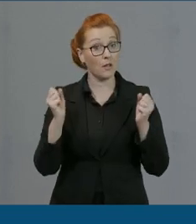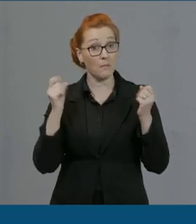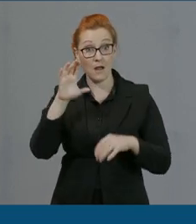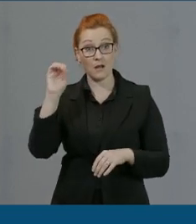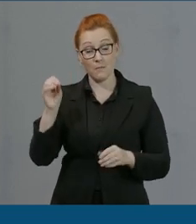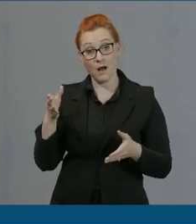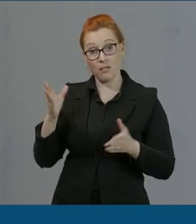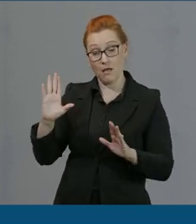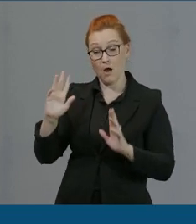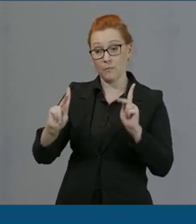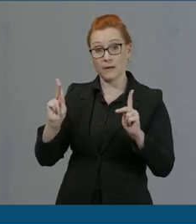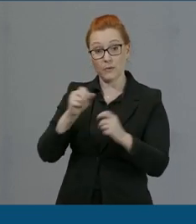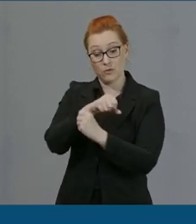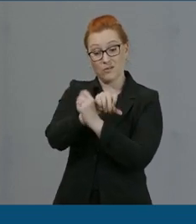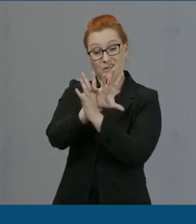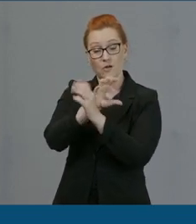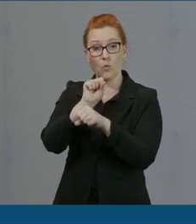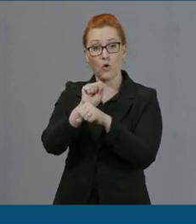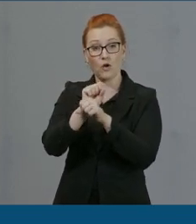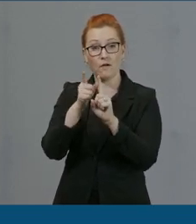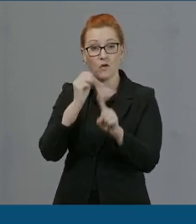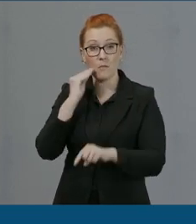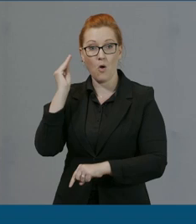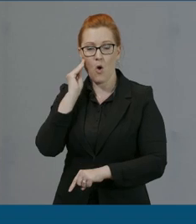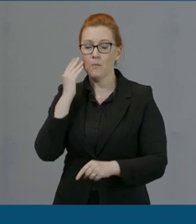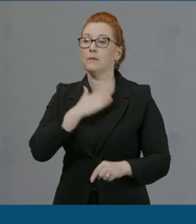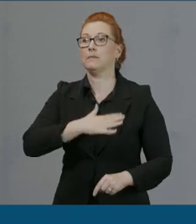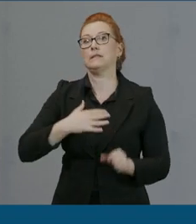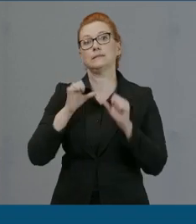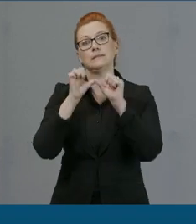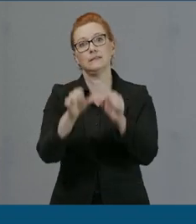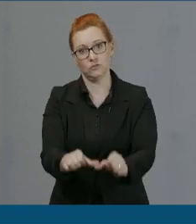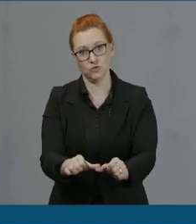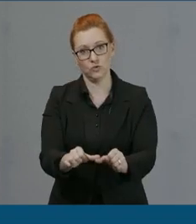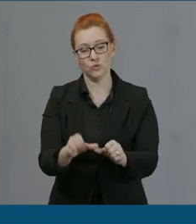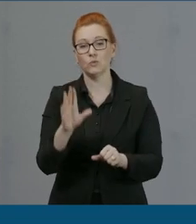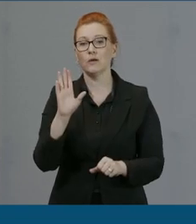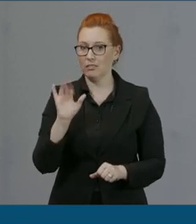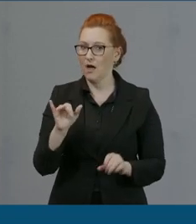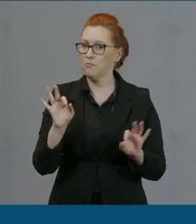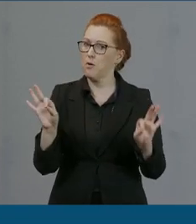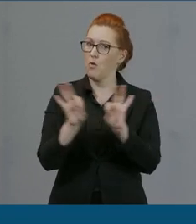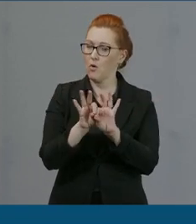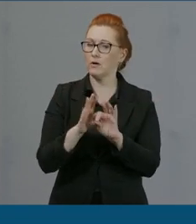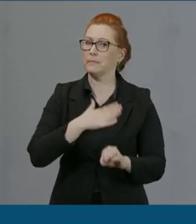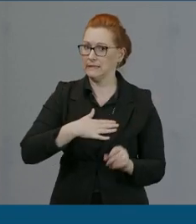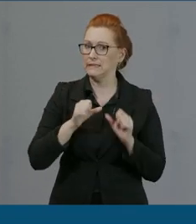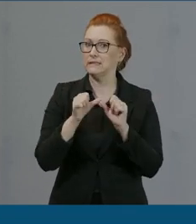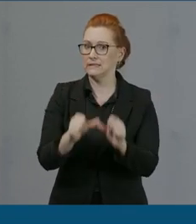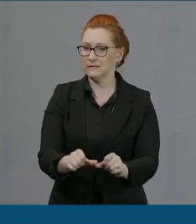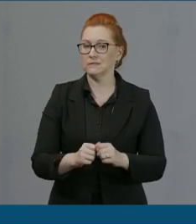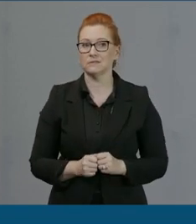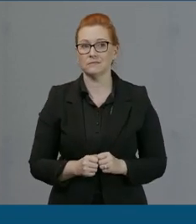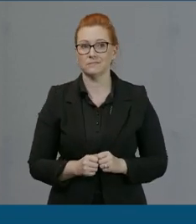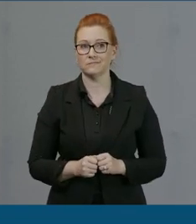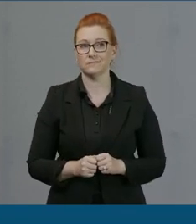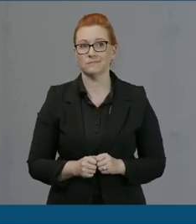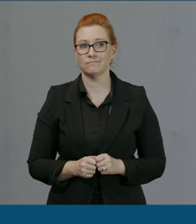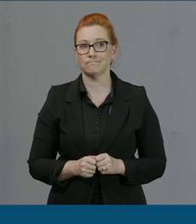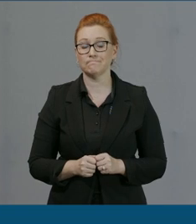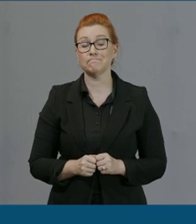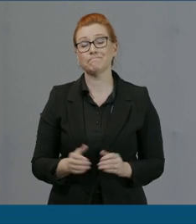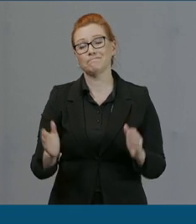those accommodations, just continue to do that. That is a best practice. You know the drill on this. This is